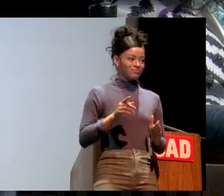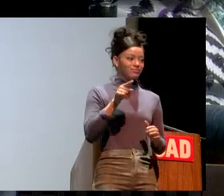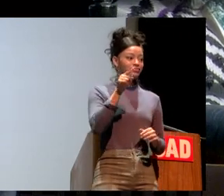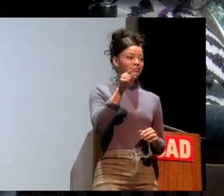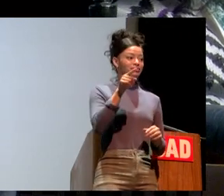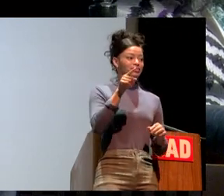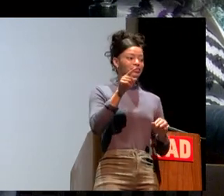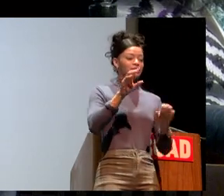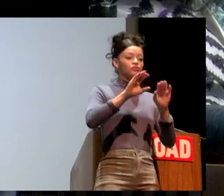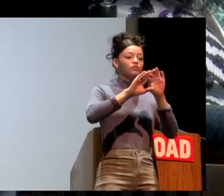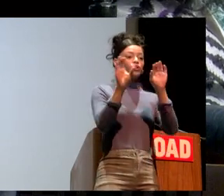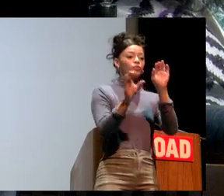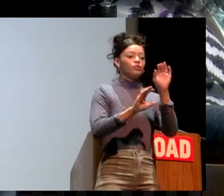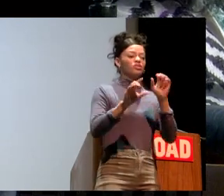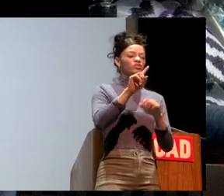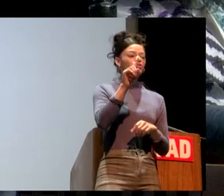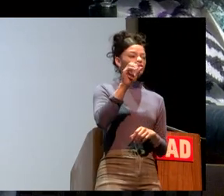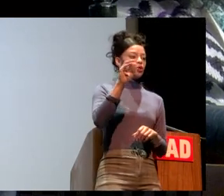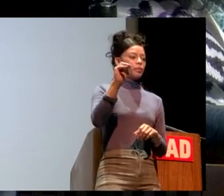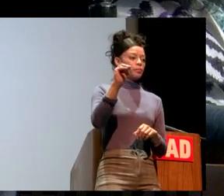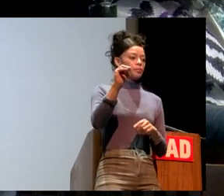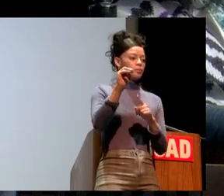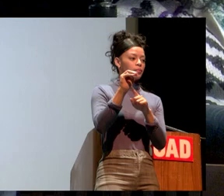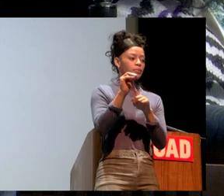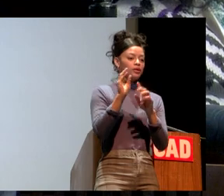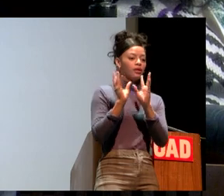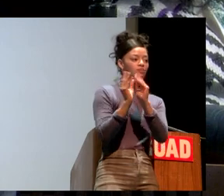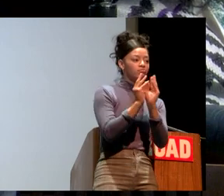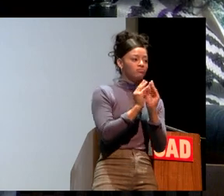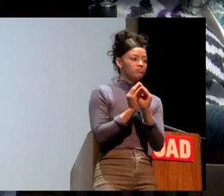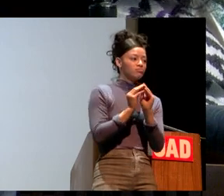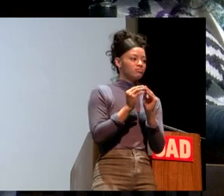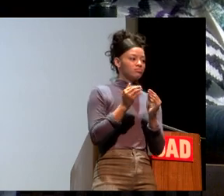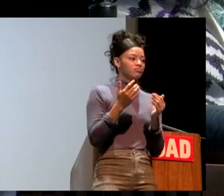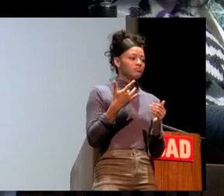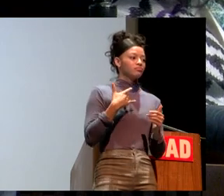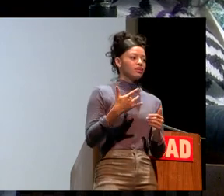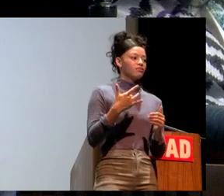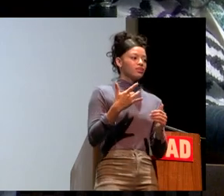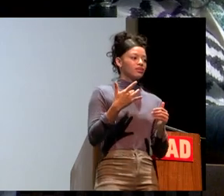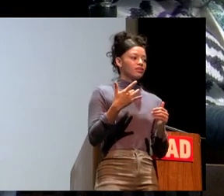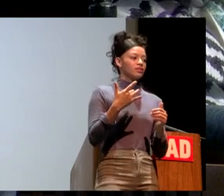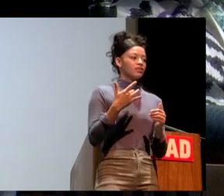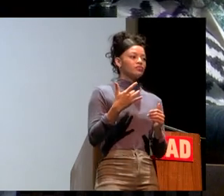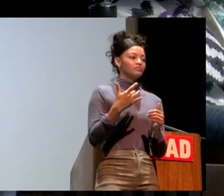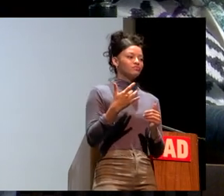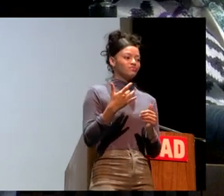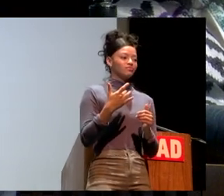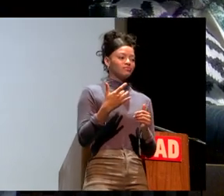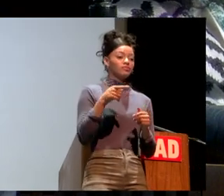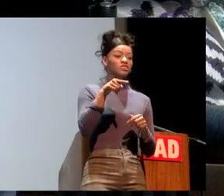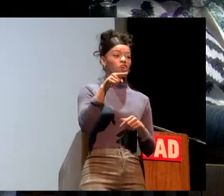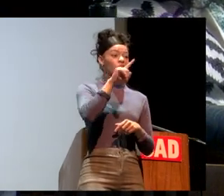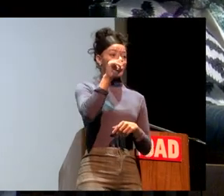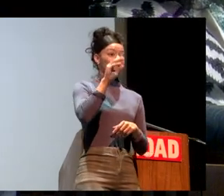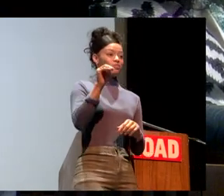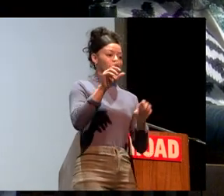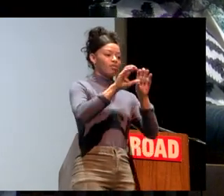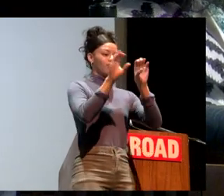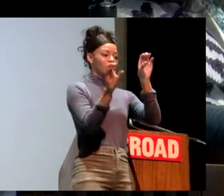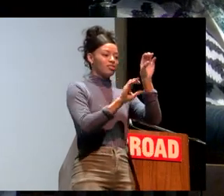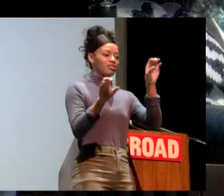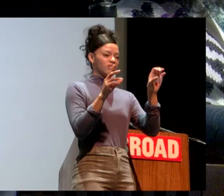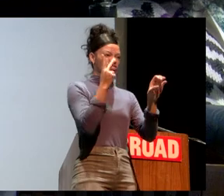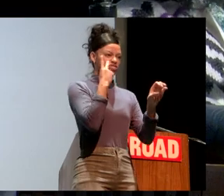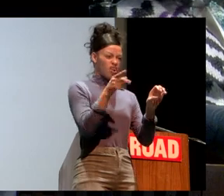know, anytime they hiding a face. Zoom meeting, hiding a face, Artifact, you know, four